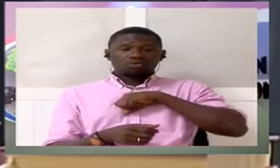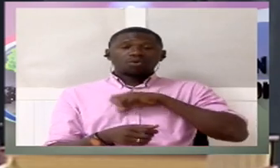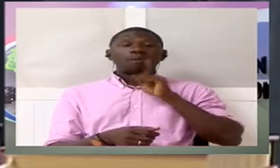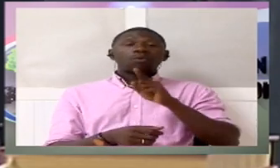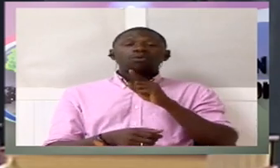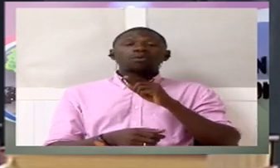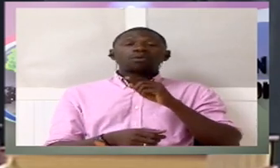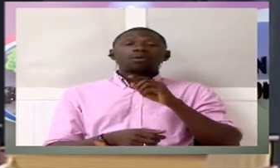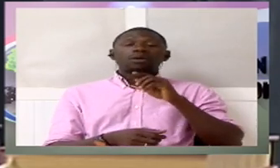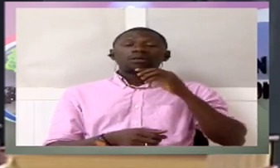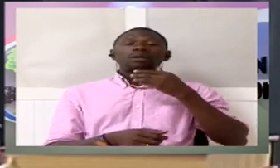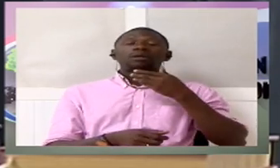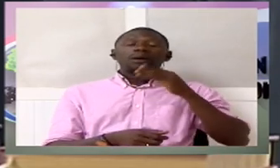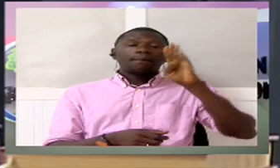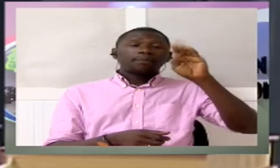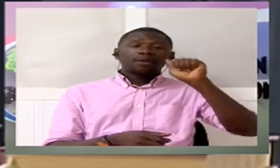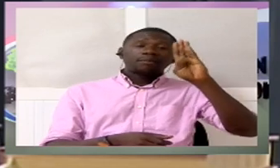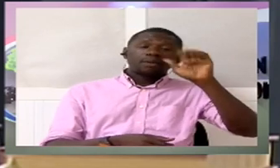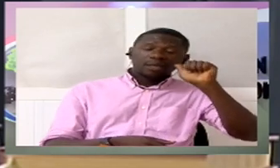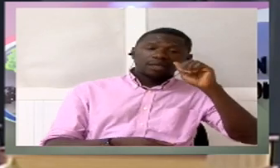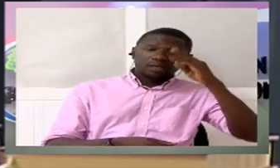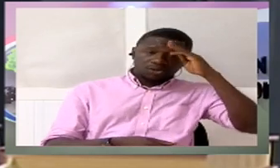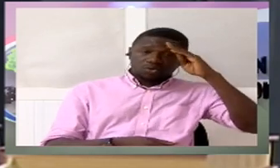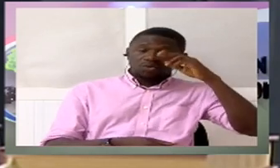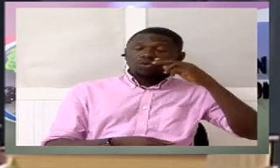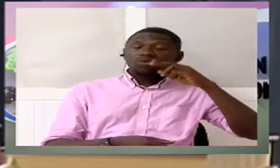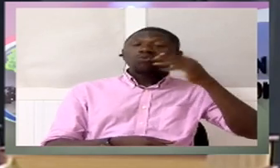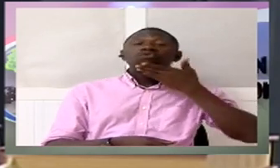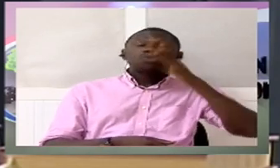but Baba's younger brother Ibrahim Job, he used to tell them several times.